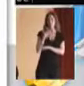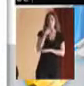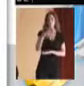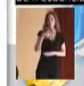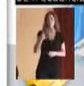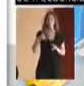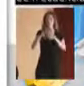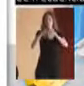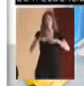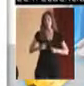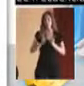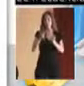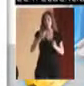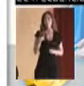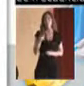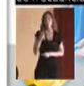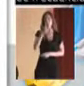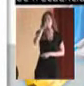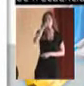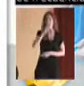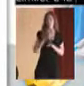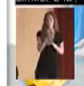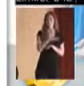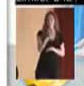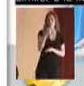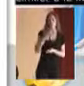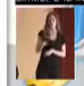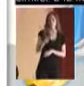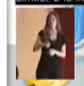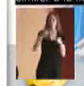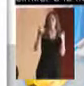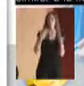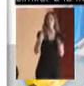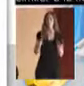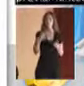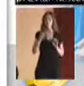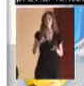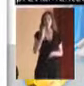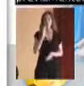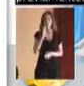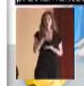high resolution analysis. It gave them an image similar to what they had before.